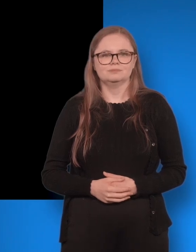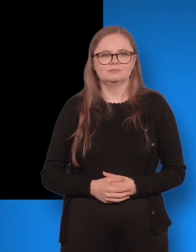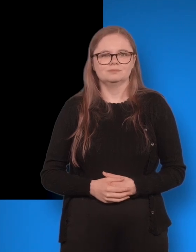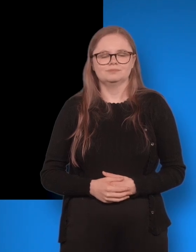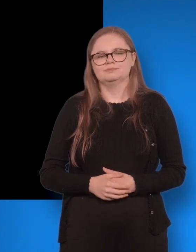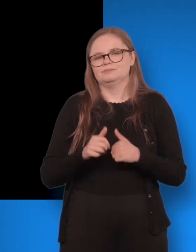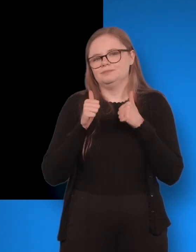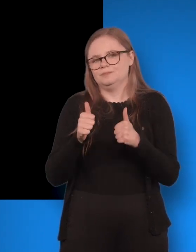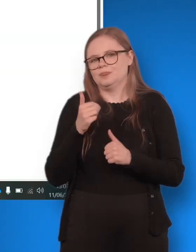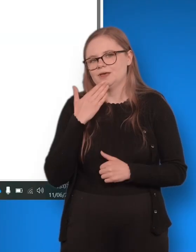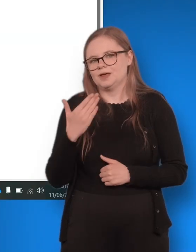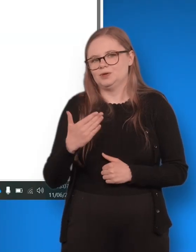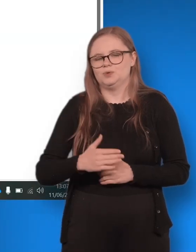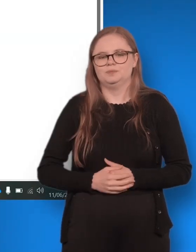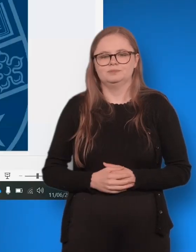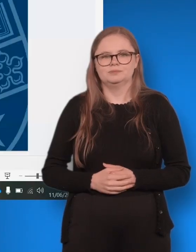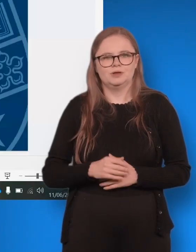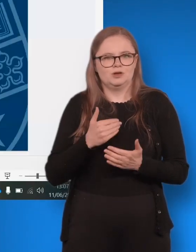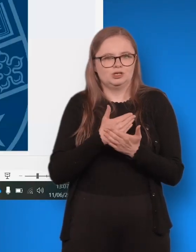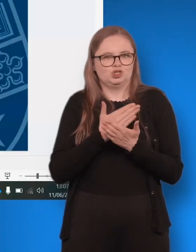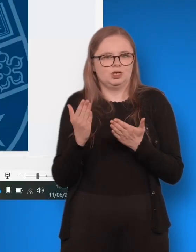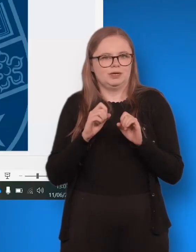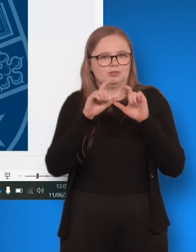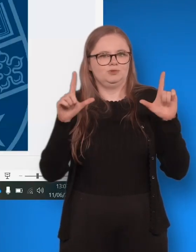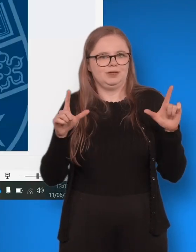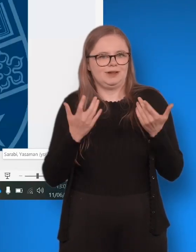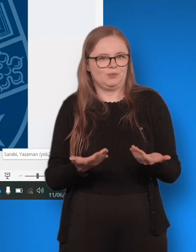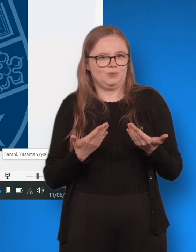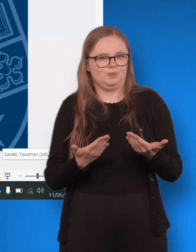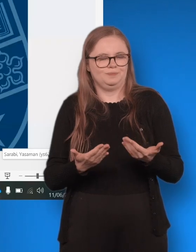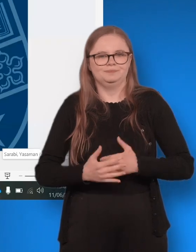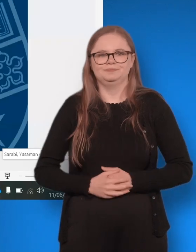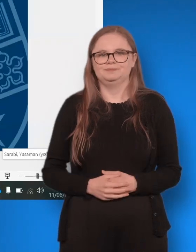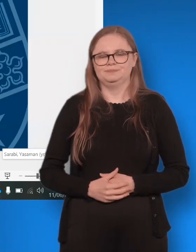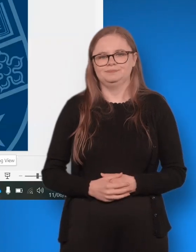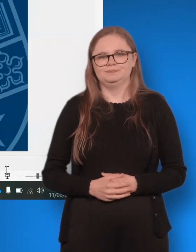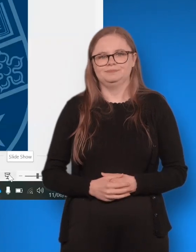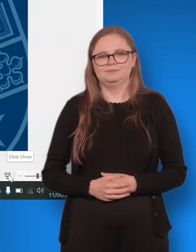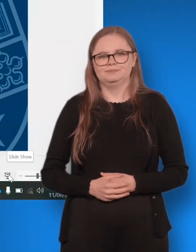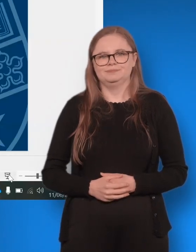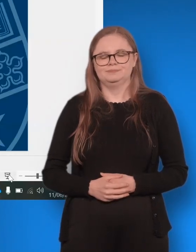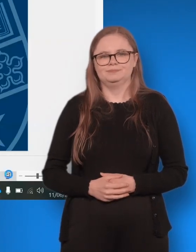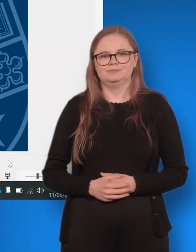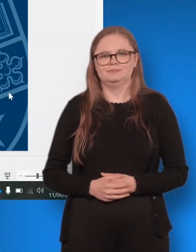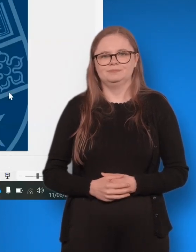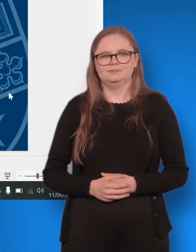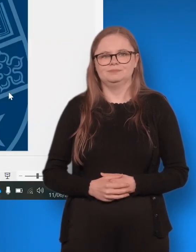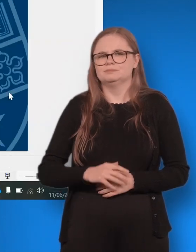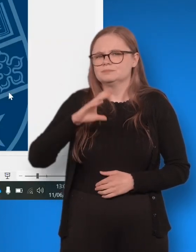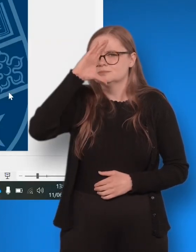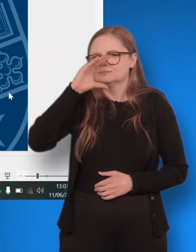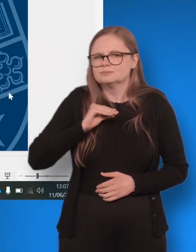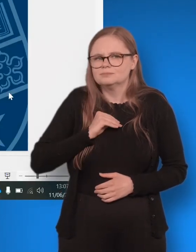Thank you very much. I'm just going to share my screen before starting. Could you please let me know if you